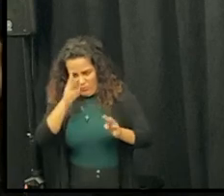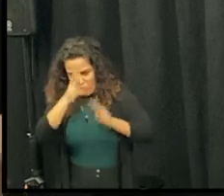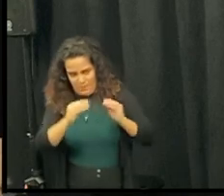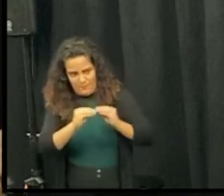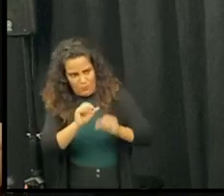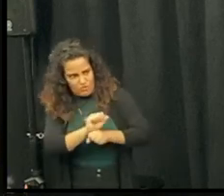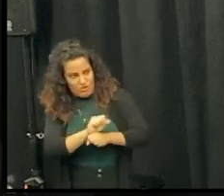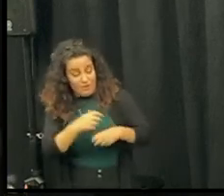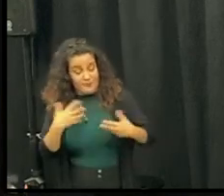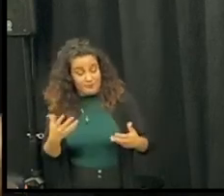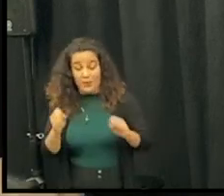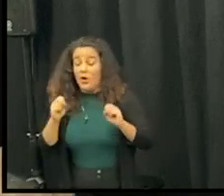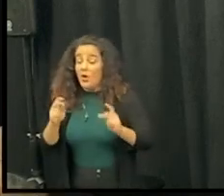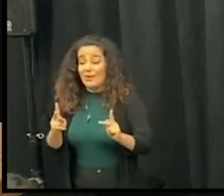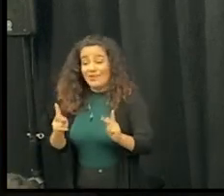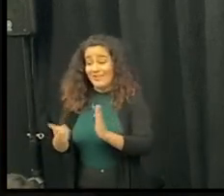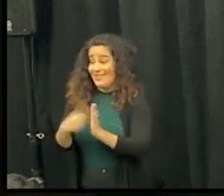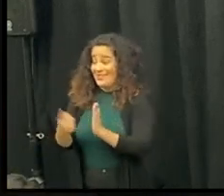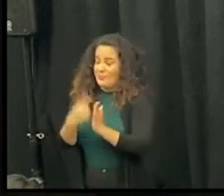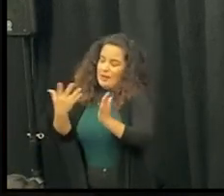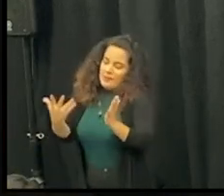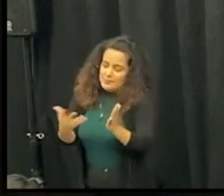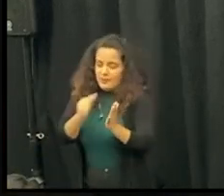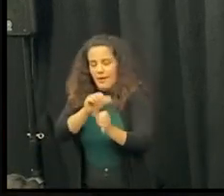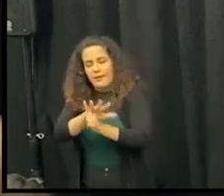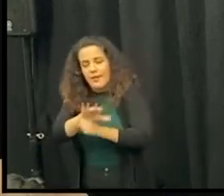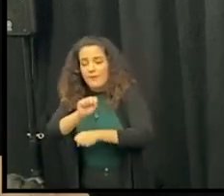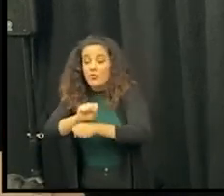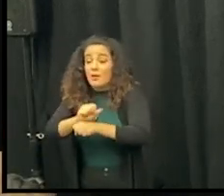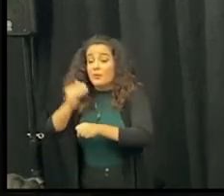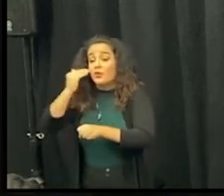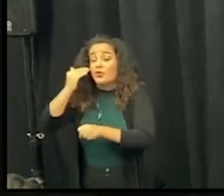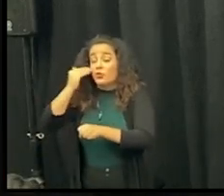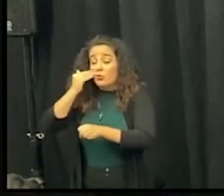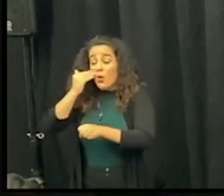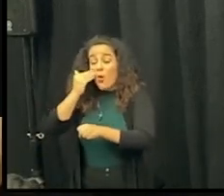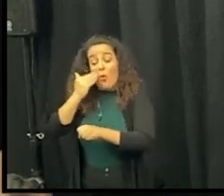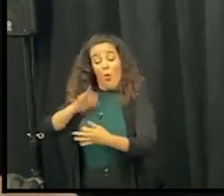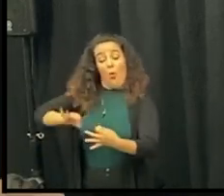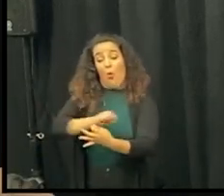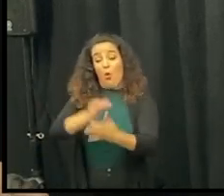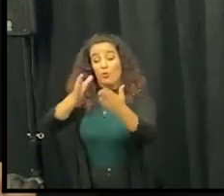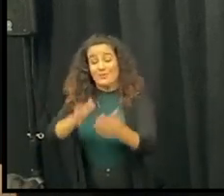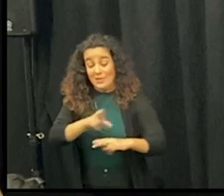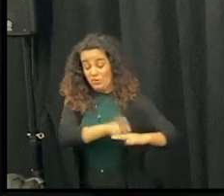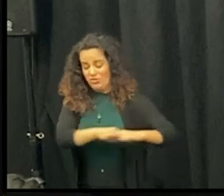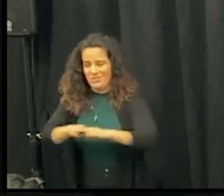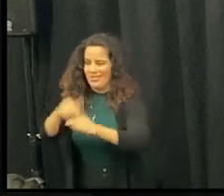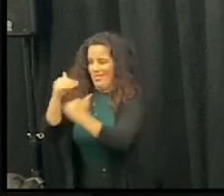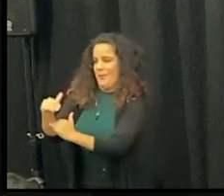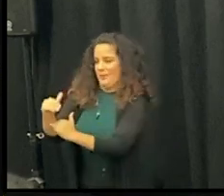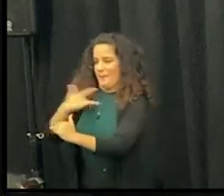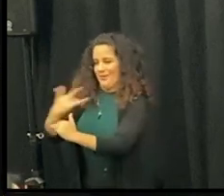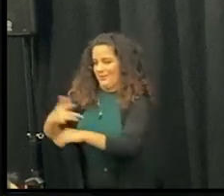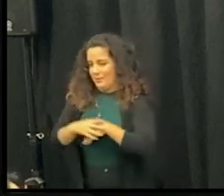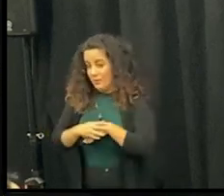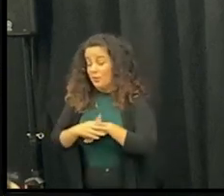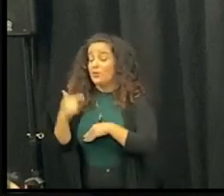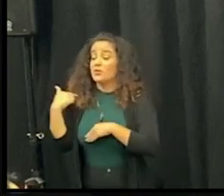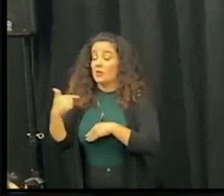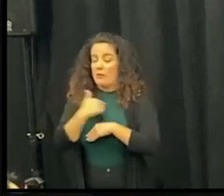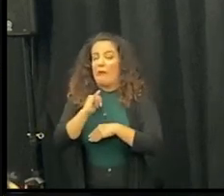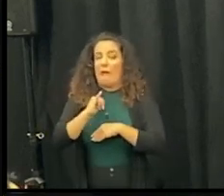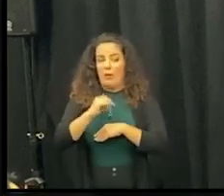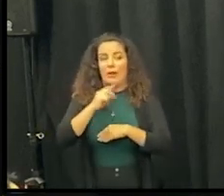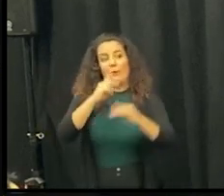conversation evolved into saying, sometimes there aren't more jobs. Like, when we're talking about orchestra chairs, there literally are a limited number of chairs. And so we're hiring this many trumpet